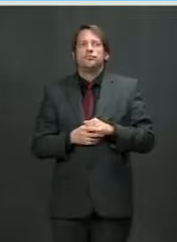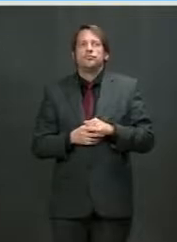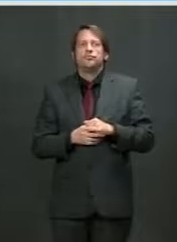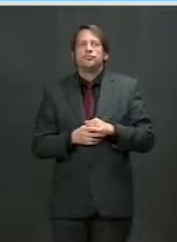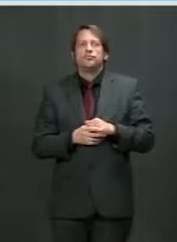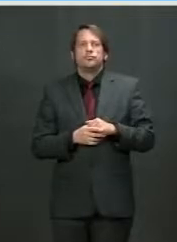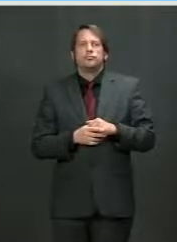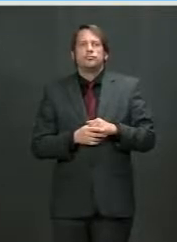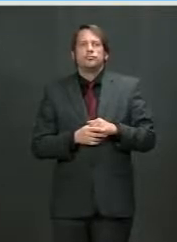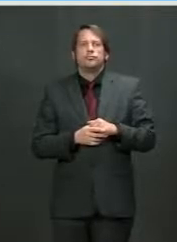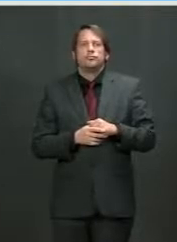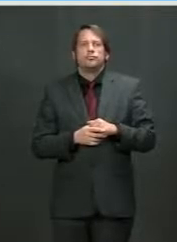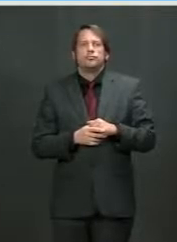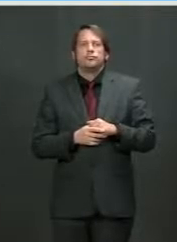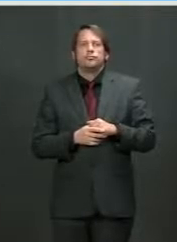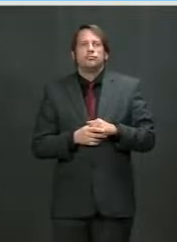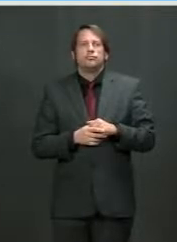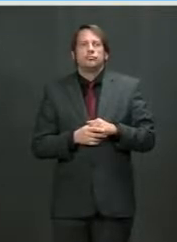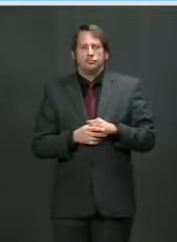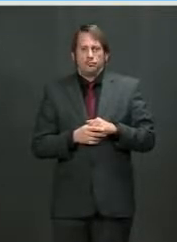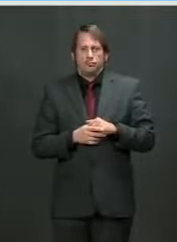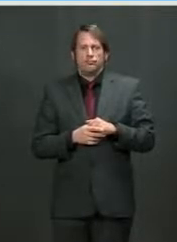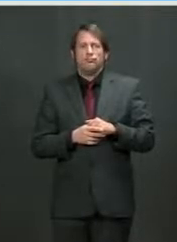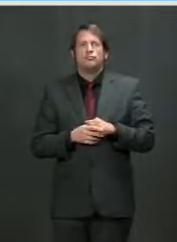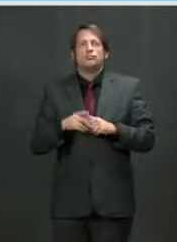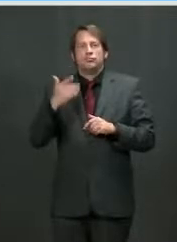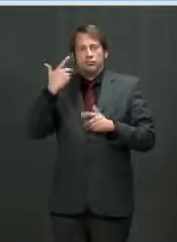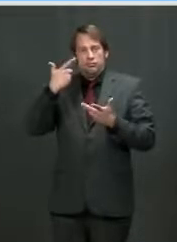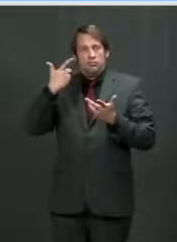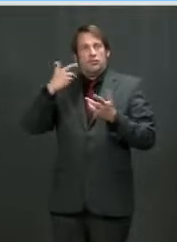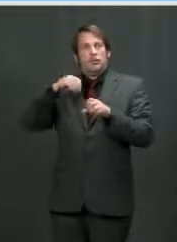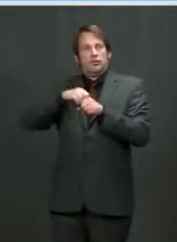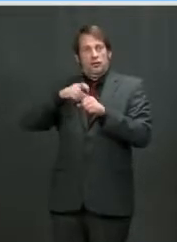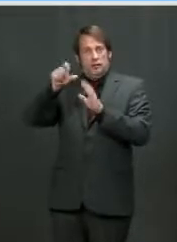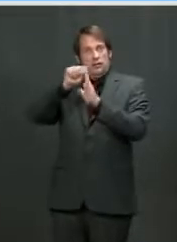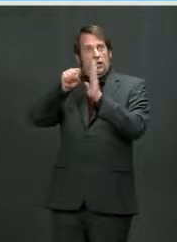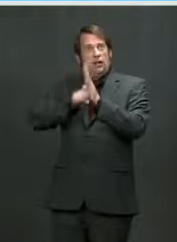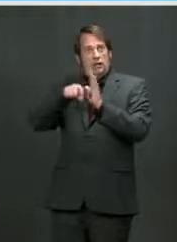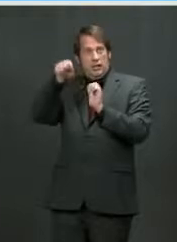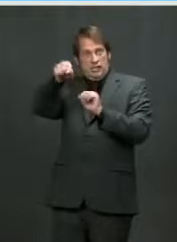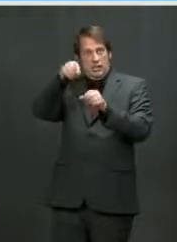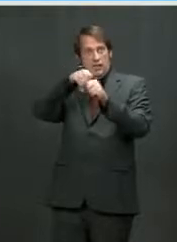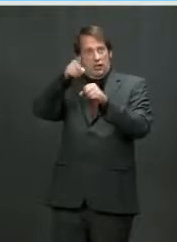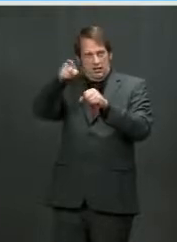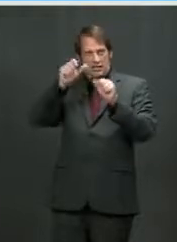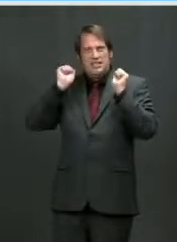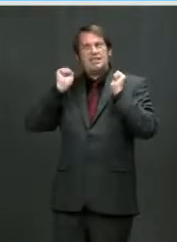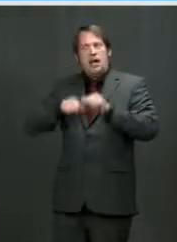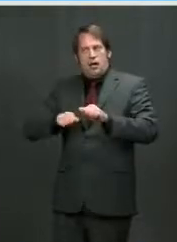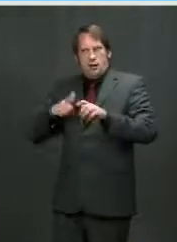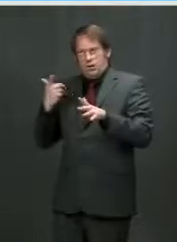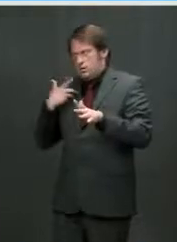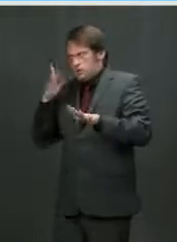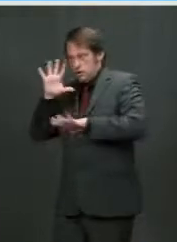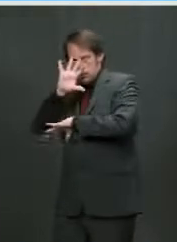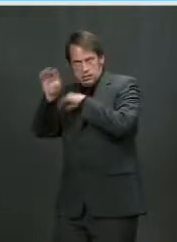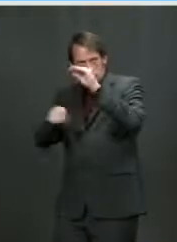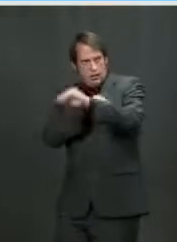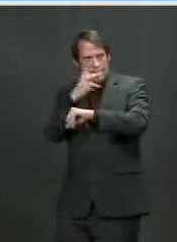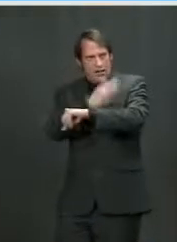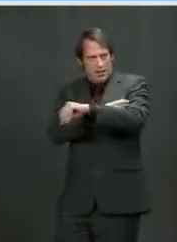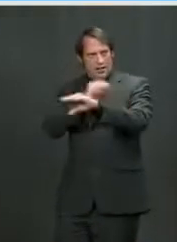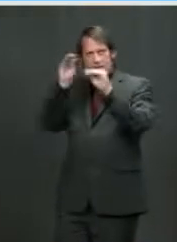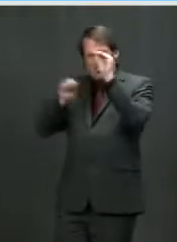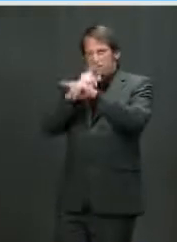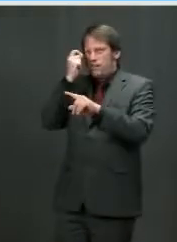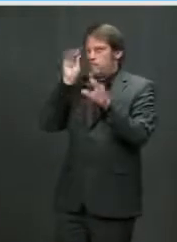ability to move vaccine around, of course, but we're in close contact both through the CDC and direct conversations with the governor and